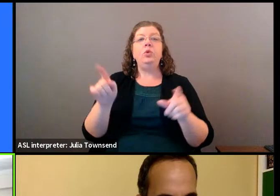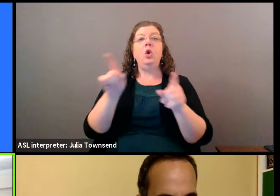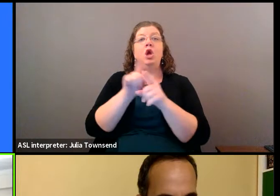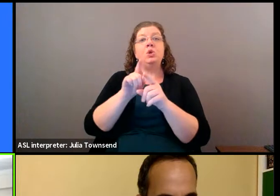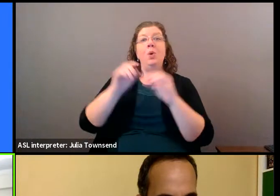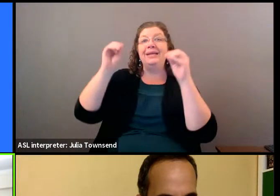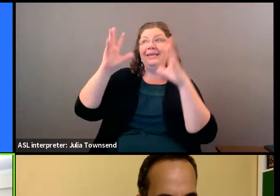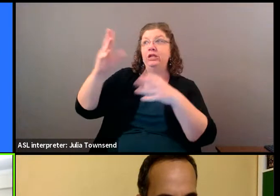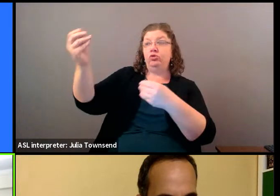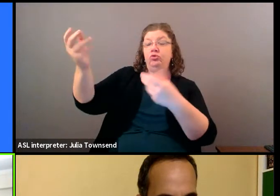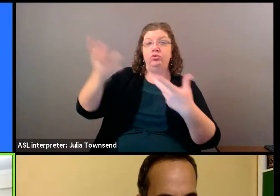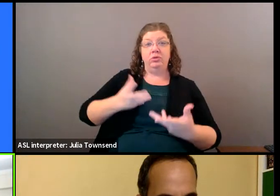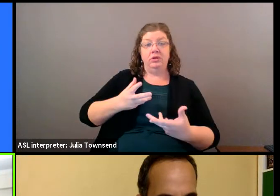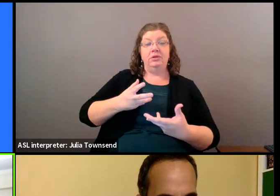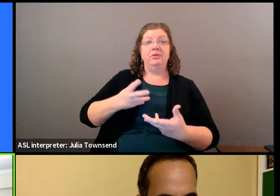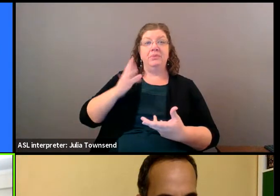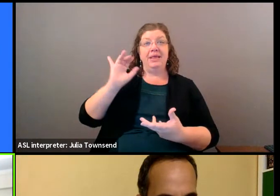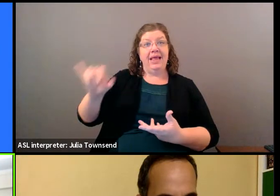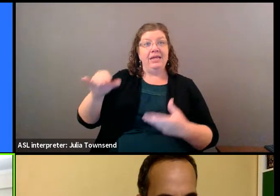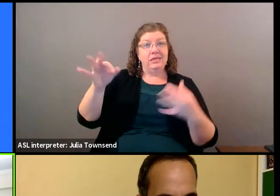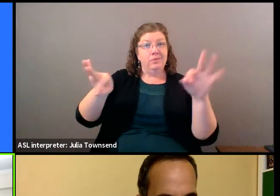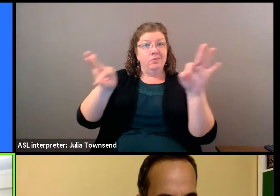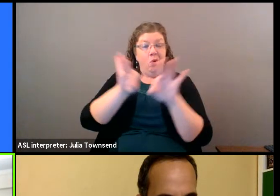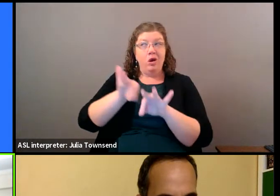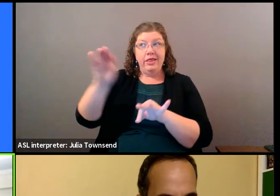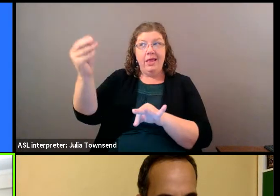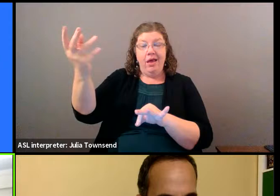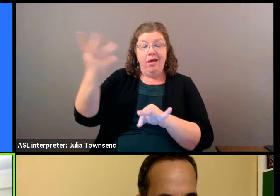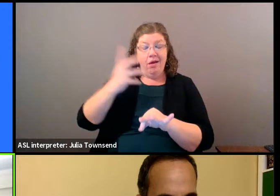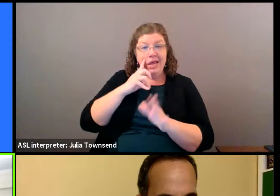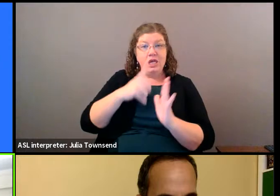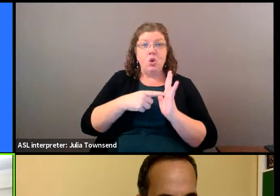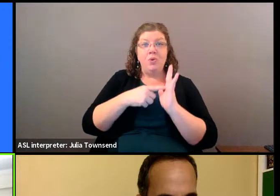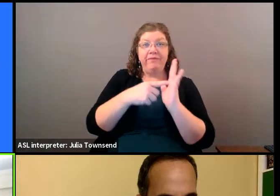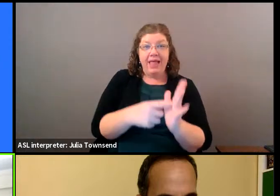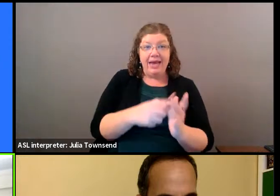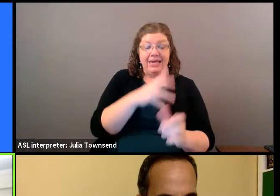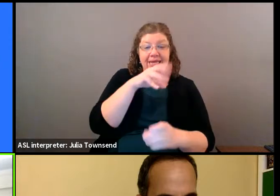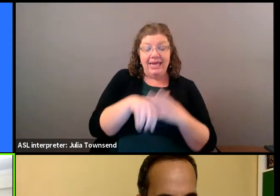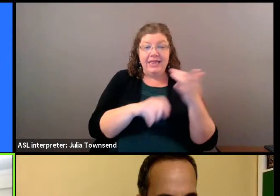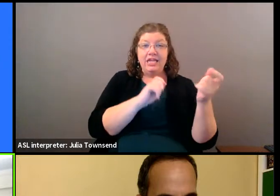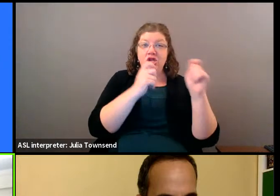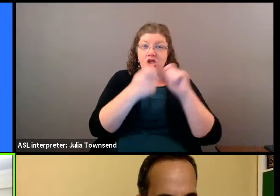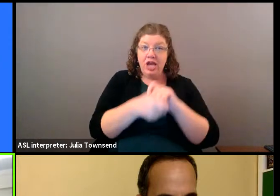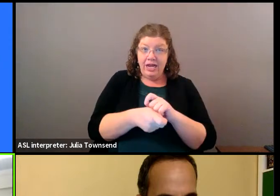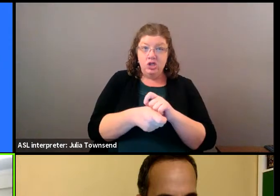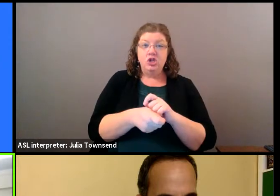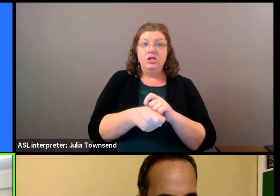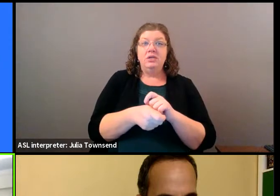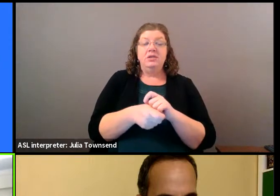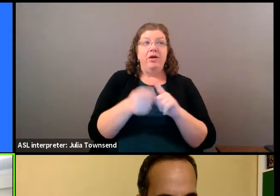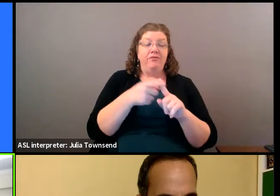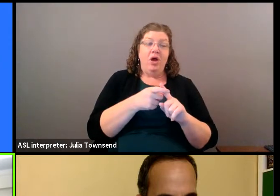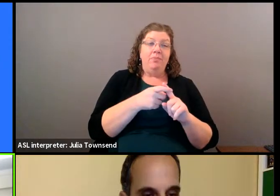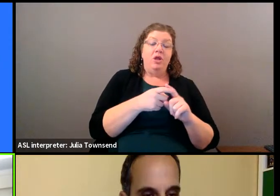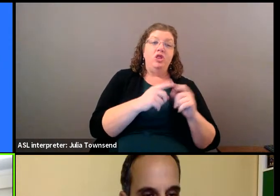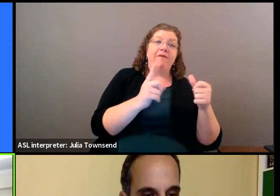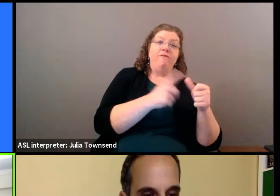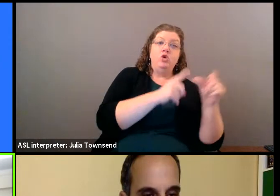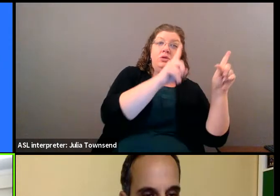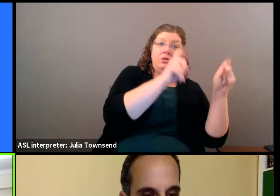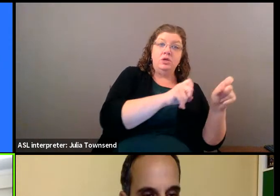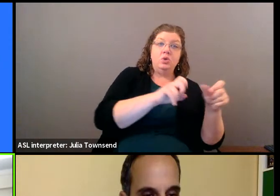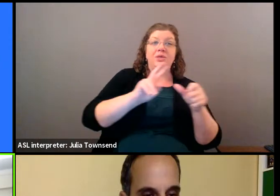teachers because voice is important. Not only is their voice reflected in the changes from the alpha pilot to the beta, and that